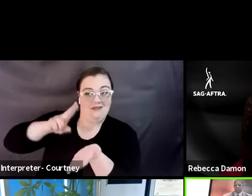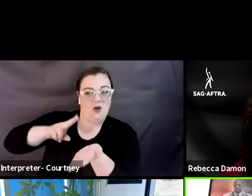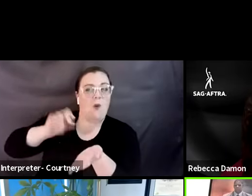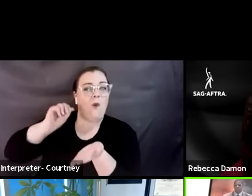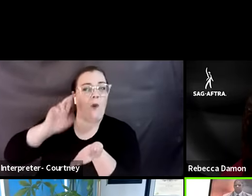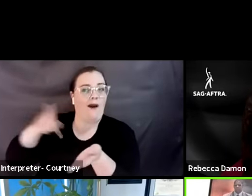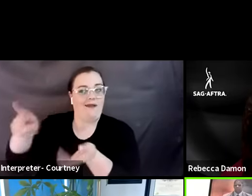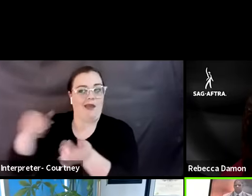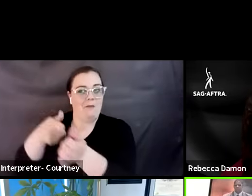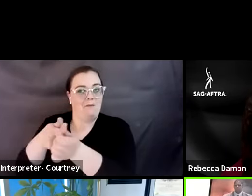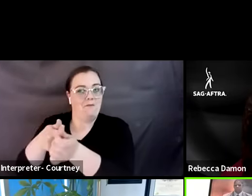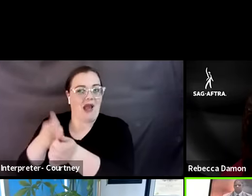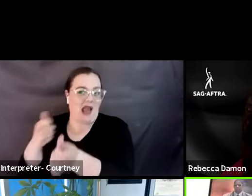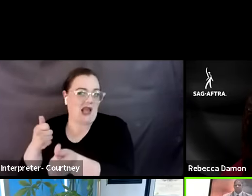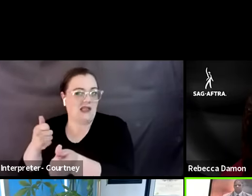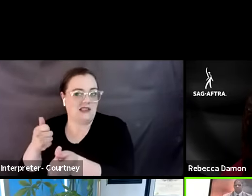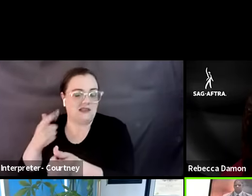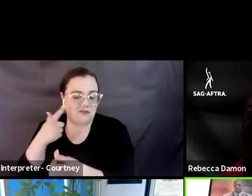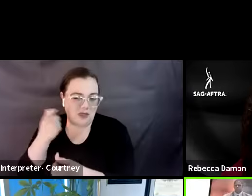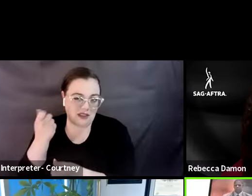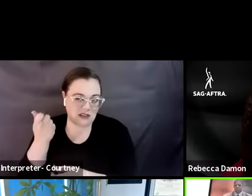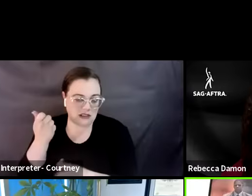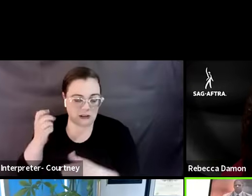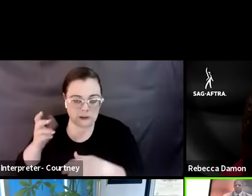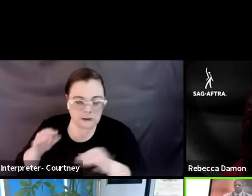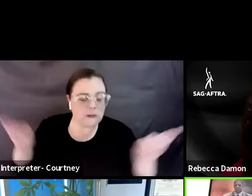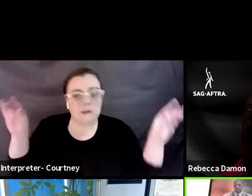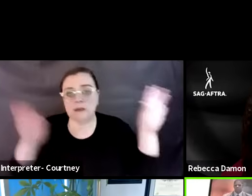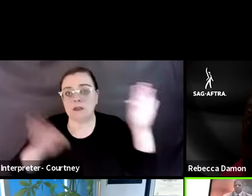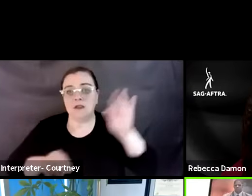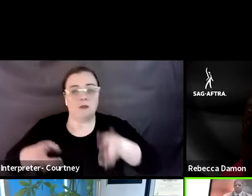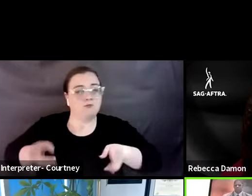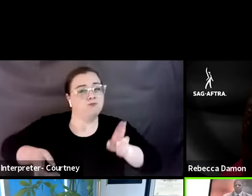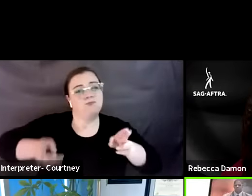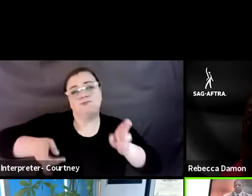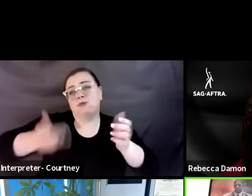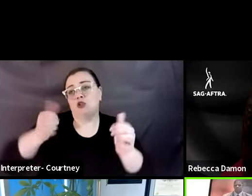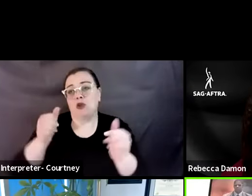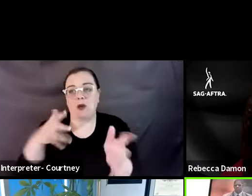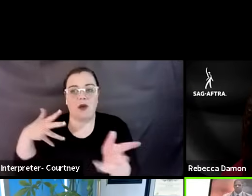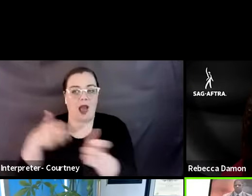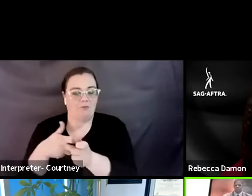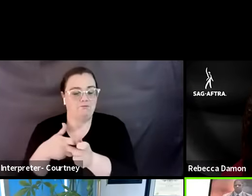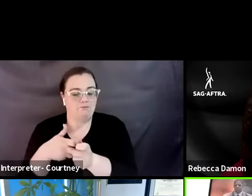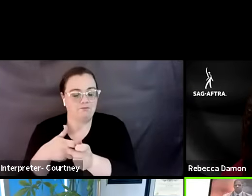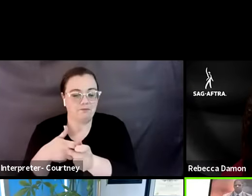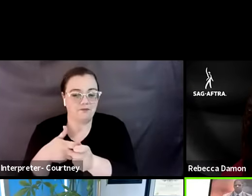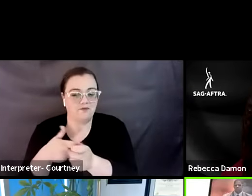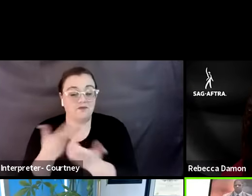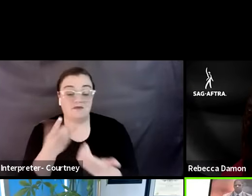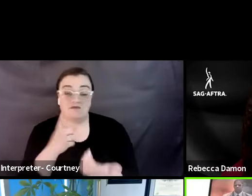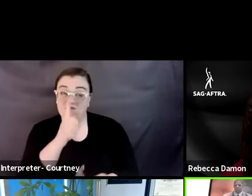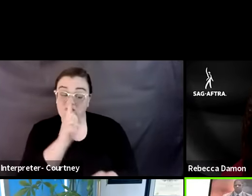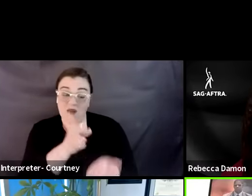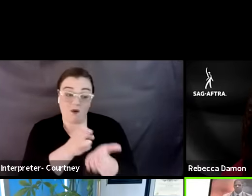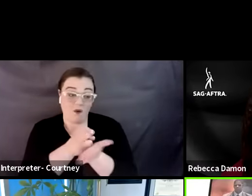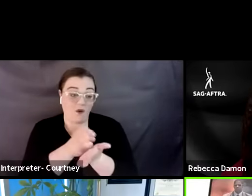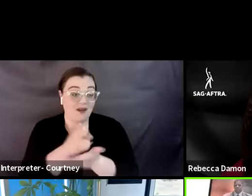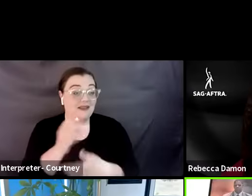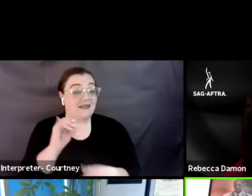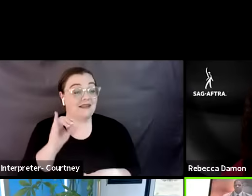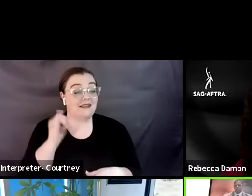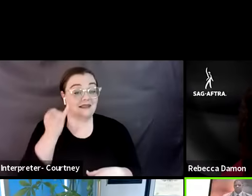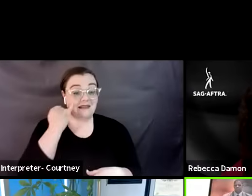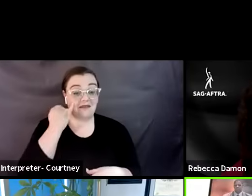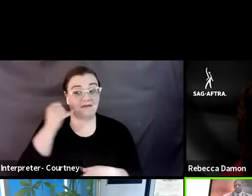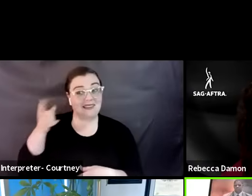behind, for lack of better words, as they're sort of scrambling and trying to deal with their day-to-day? But I mean, truthfully, if it's something that matters to